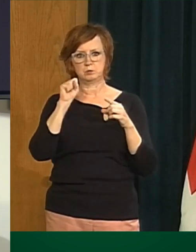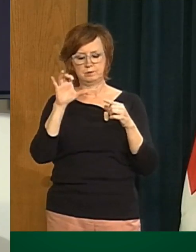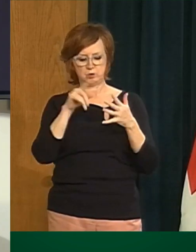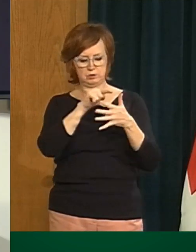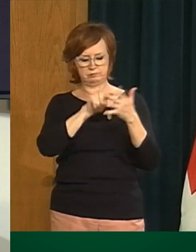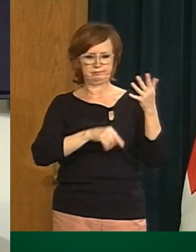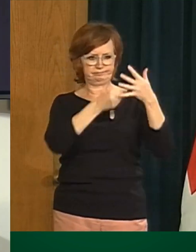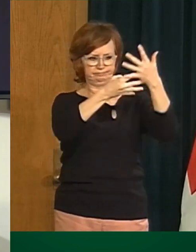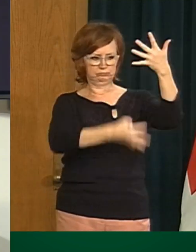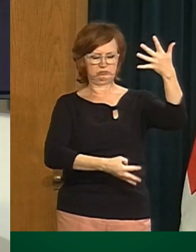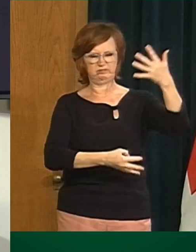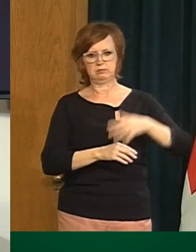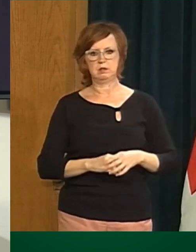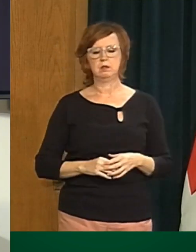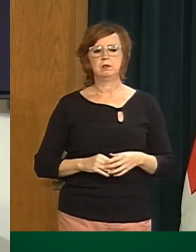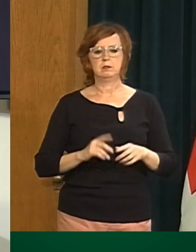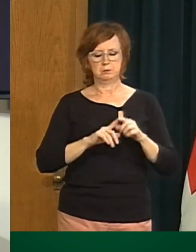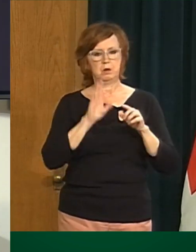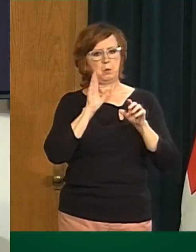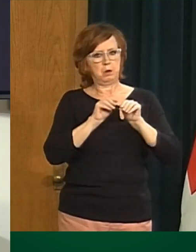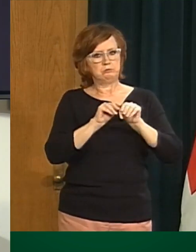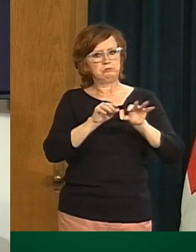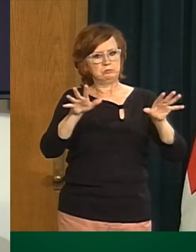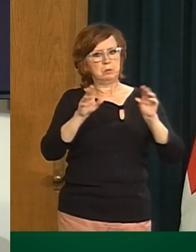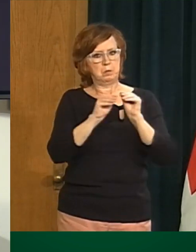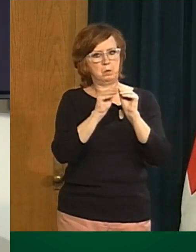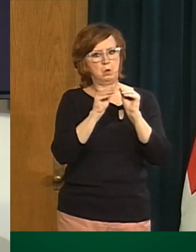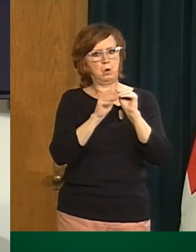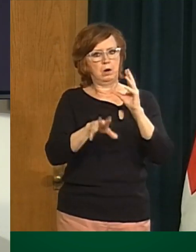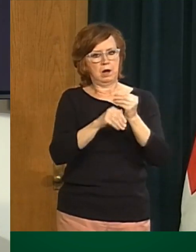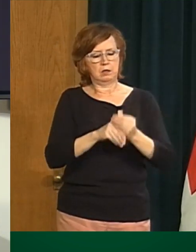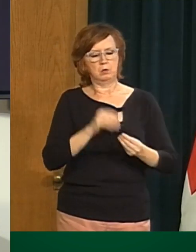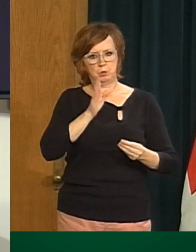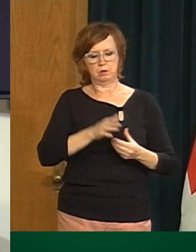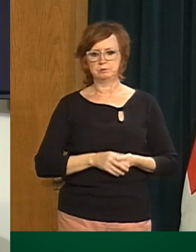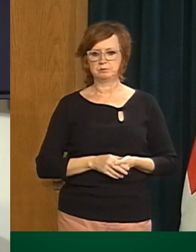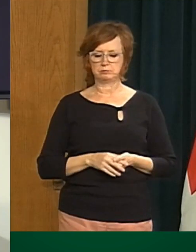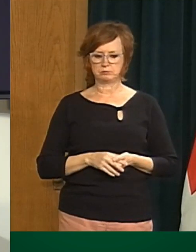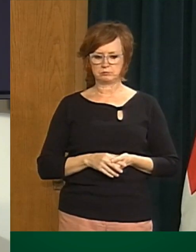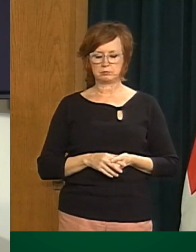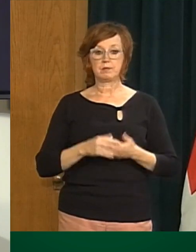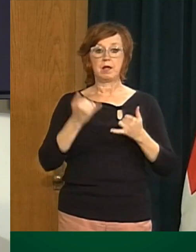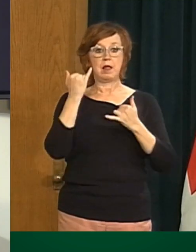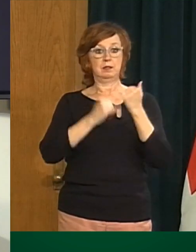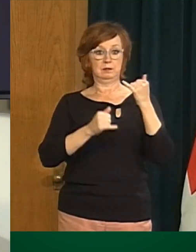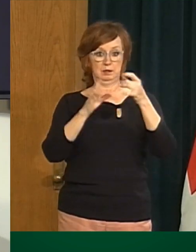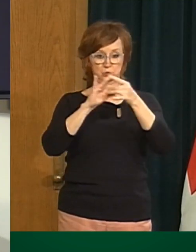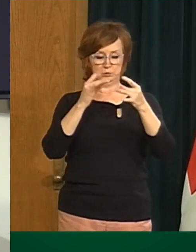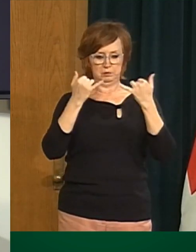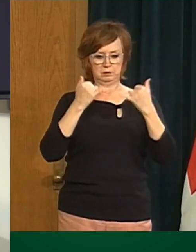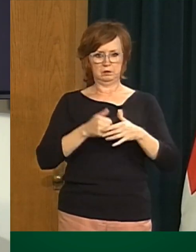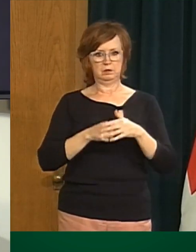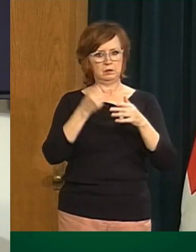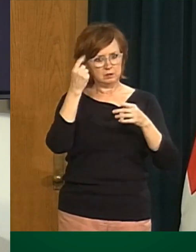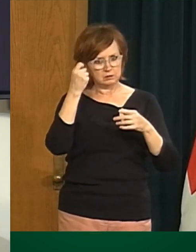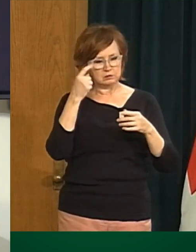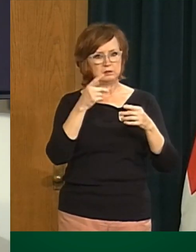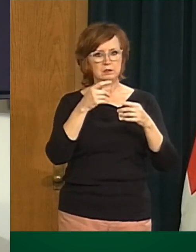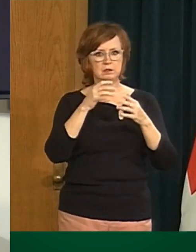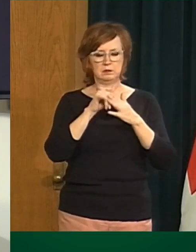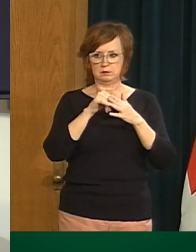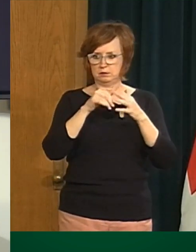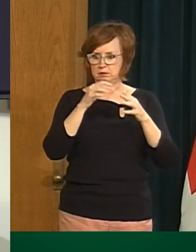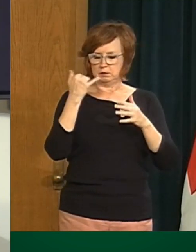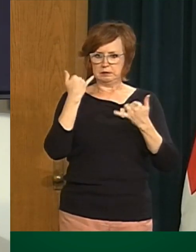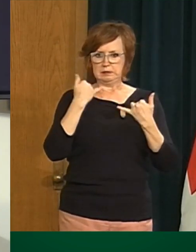across the province in the days to week ahead. Finally, I'd like to remind everyone that despite the attention that these outbreaks are receiving